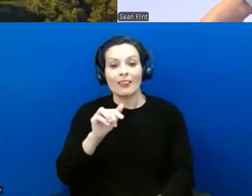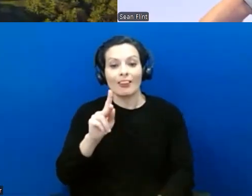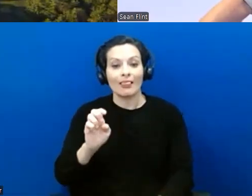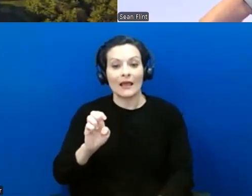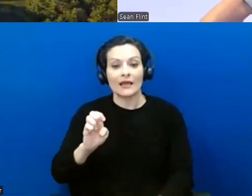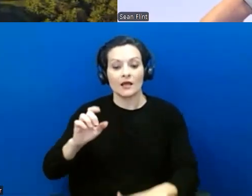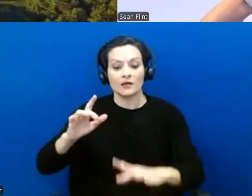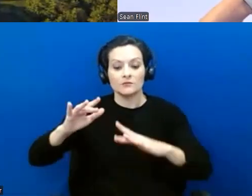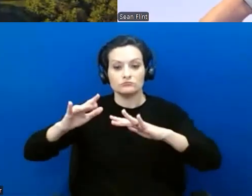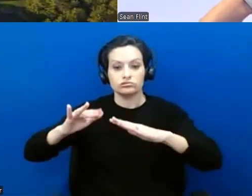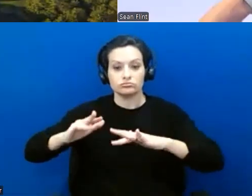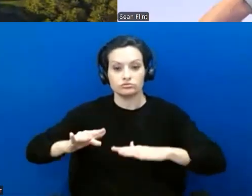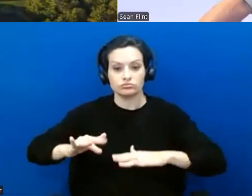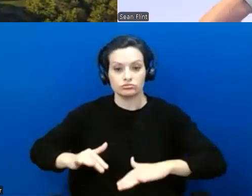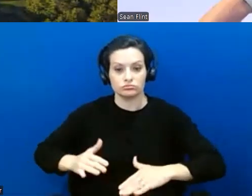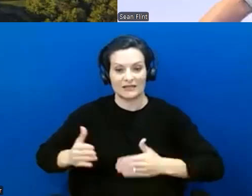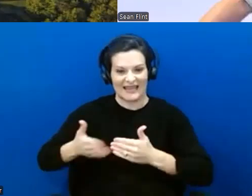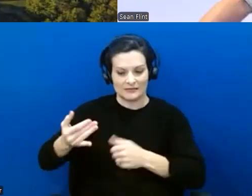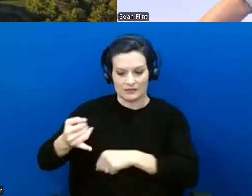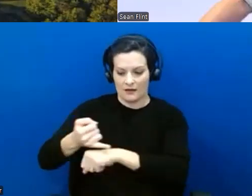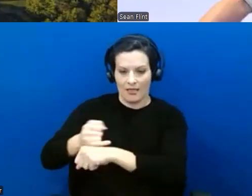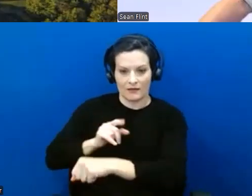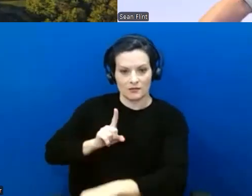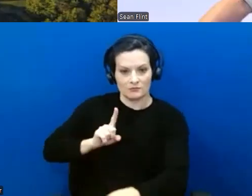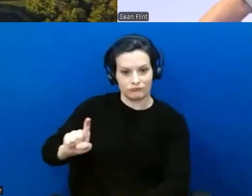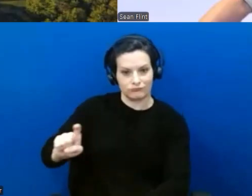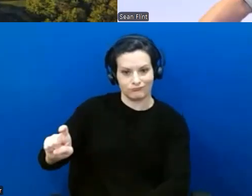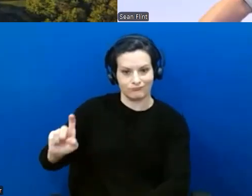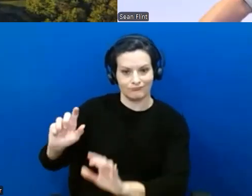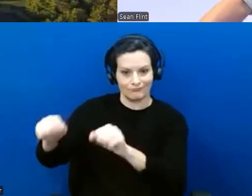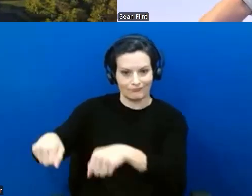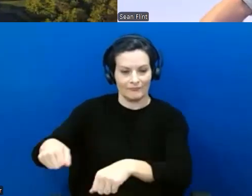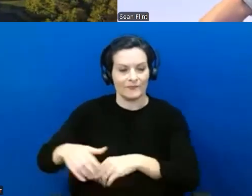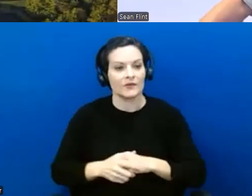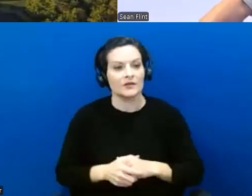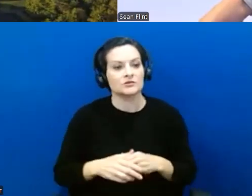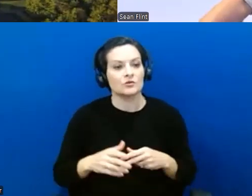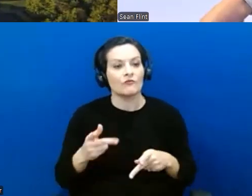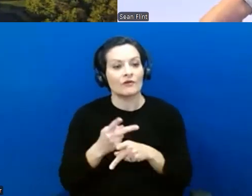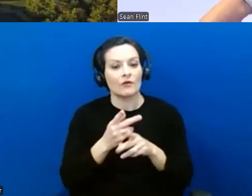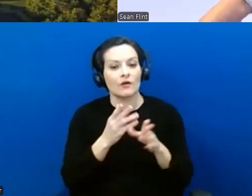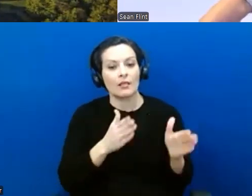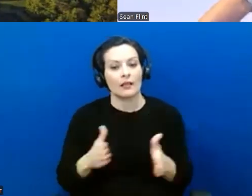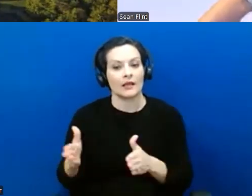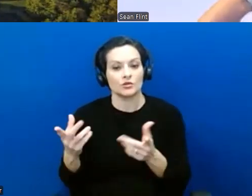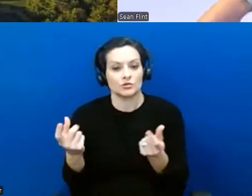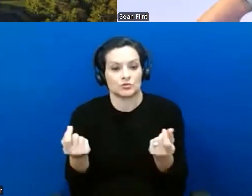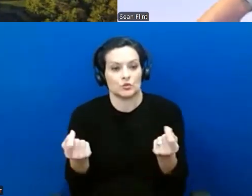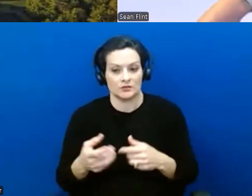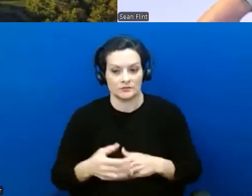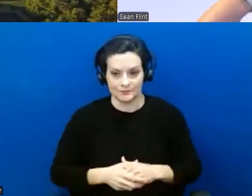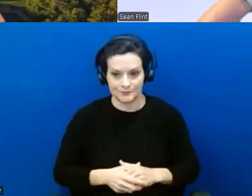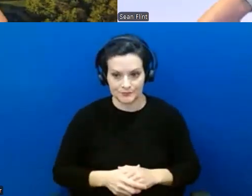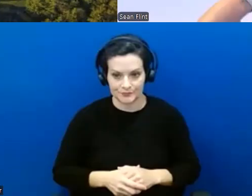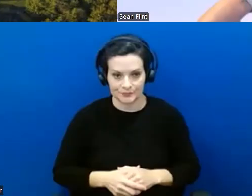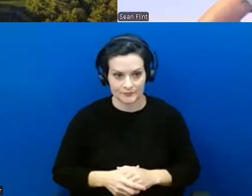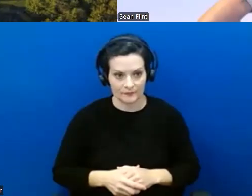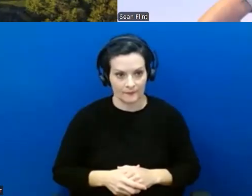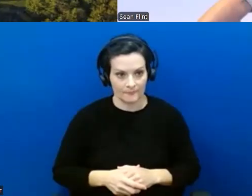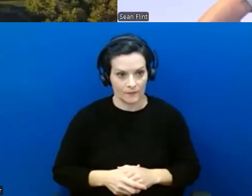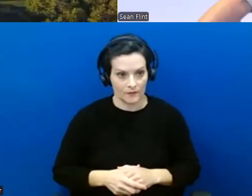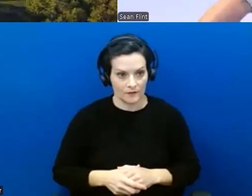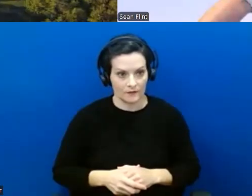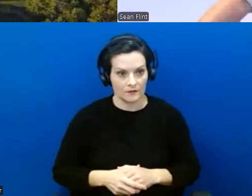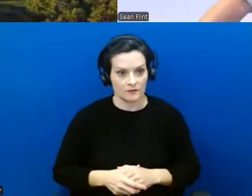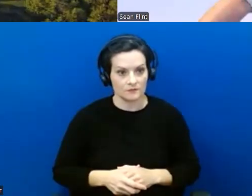it. So we were trying to figure out a plan for what to do there. And then you can